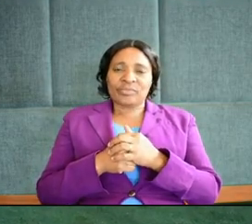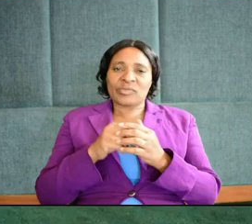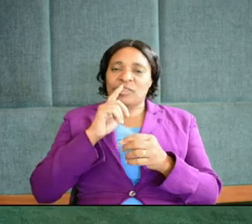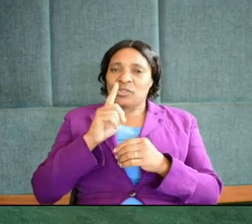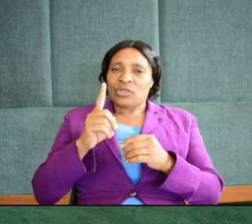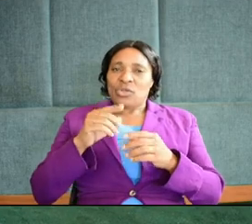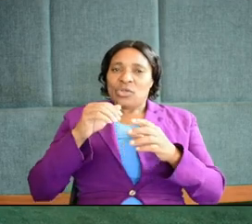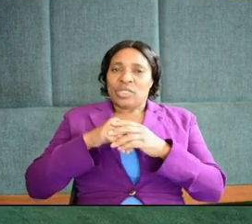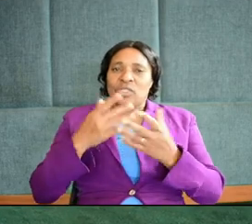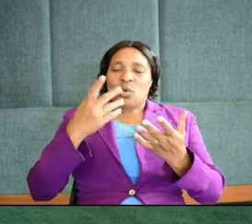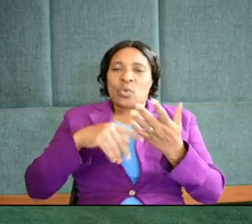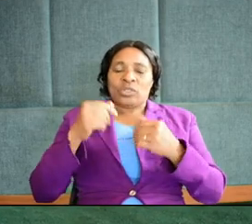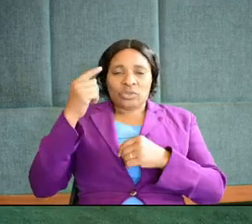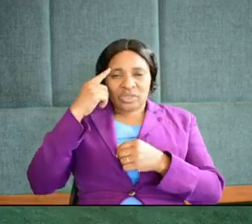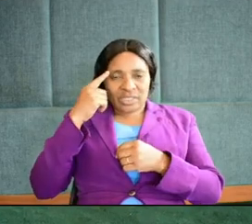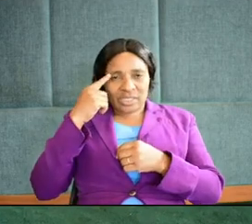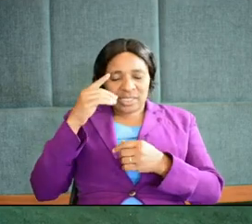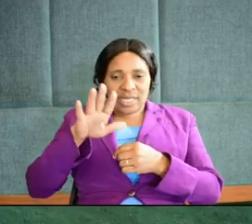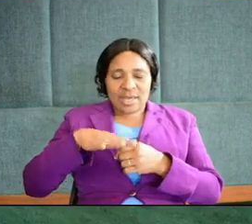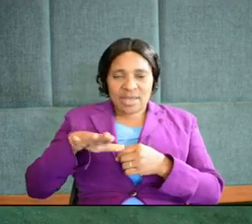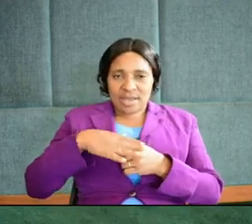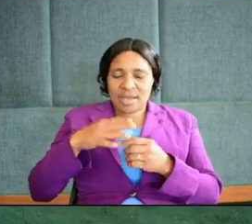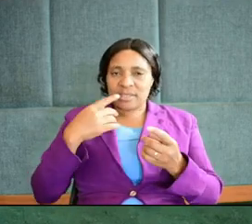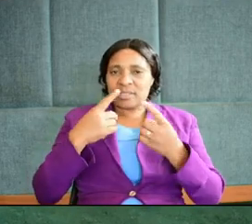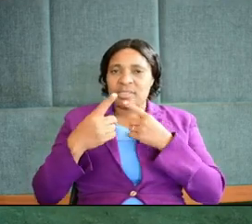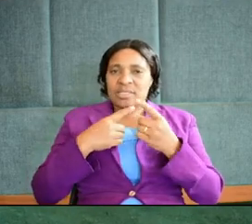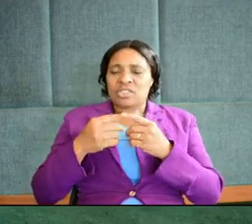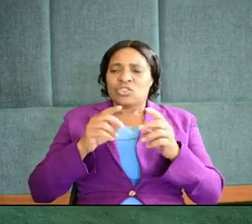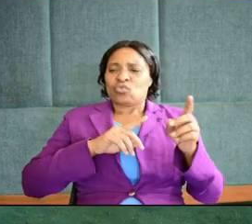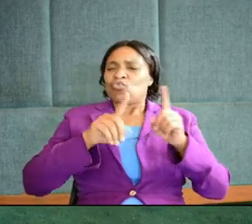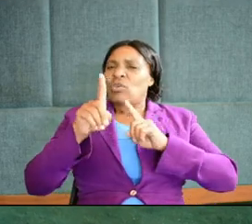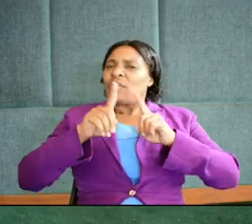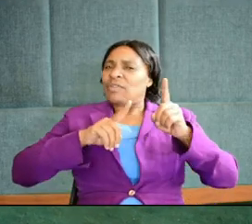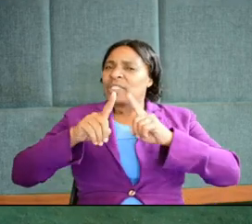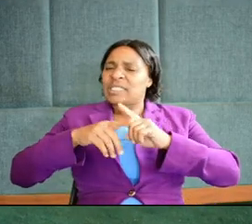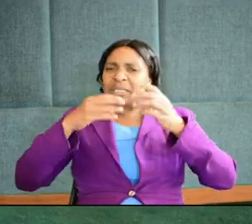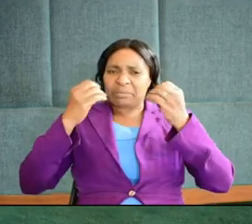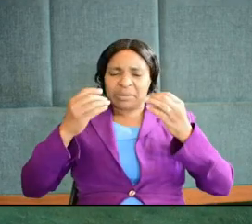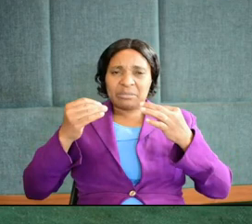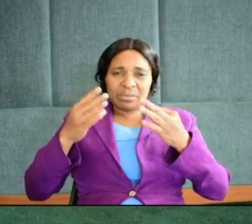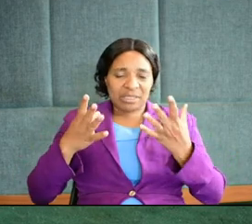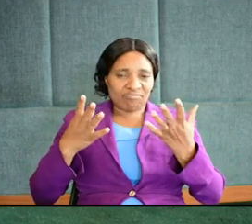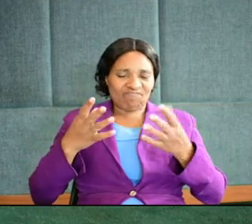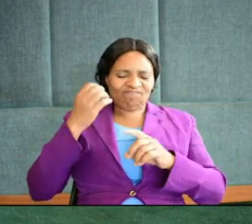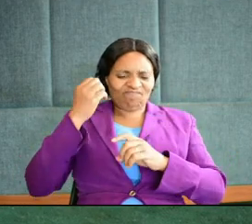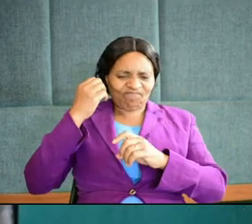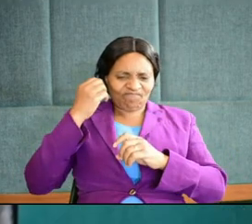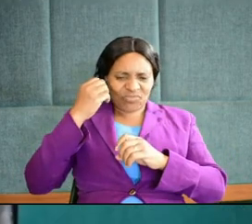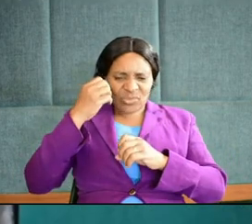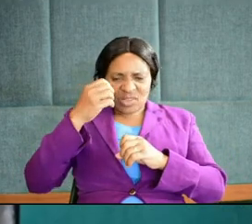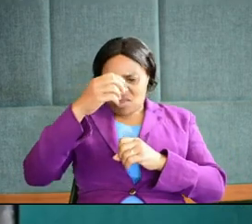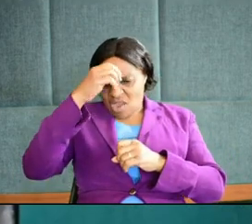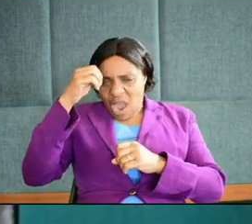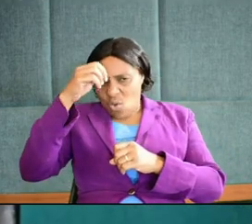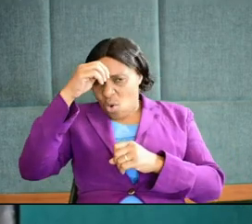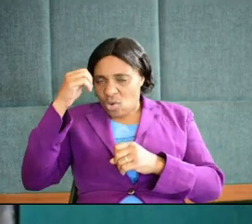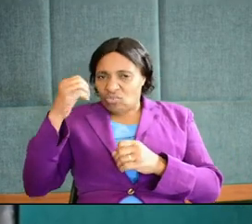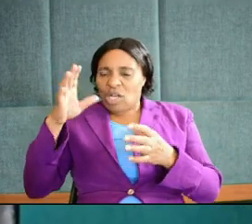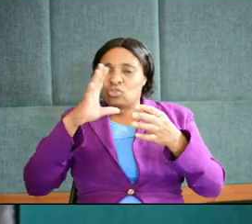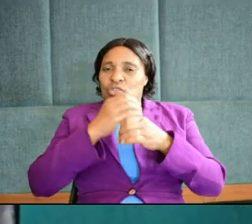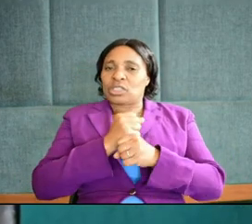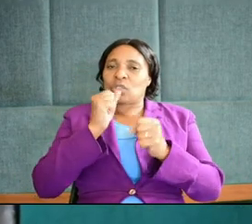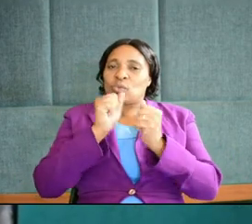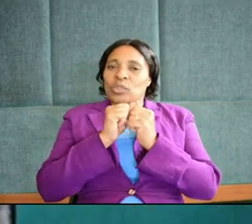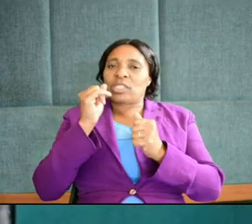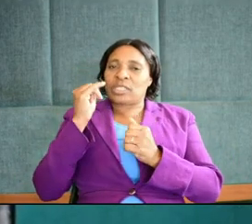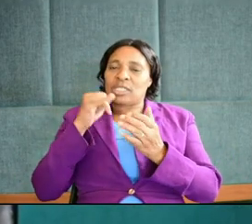So in the What Do You Think section, says traveling has several big hassles associated with it. If